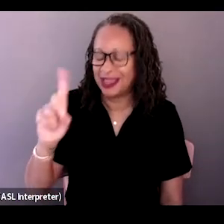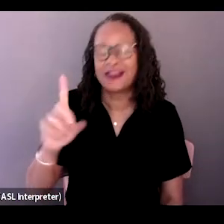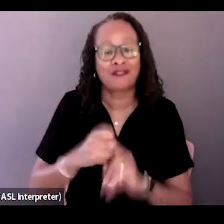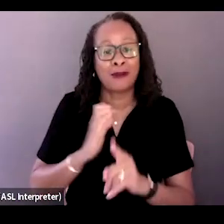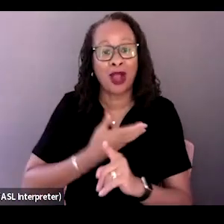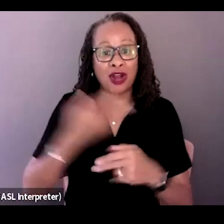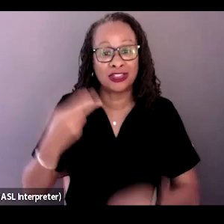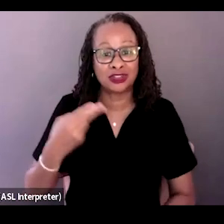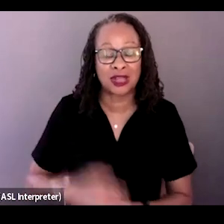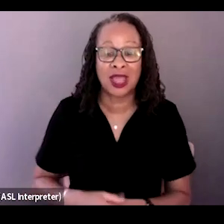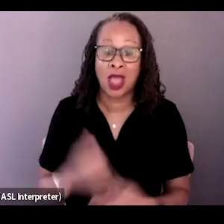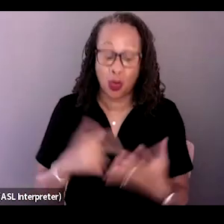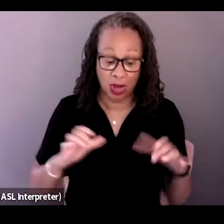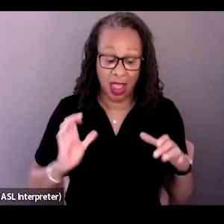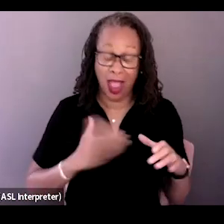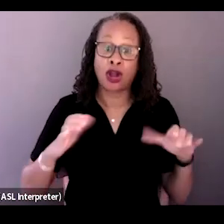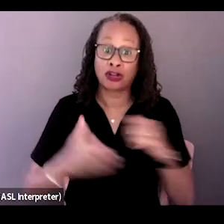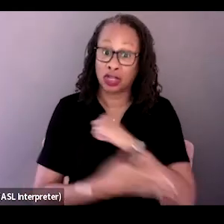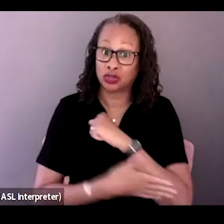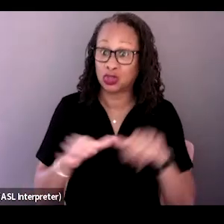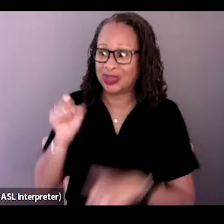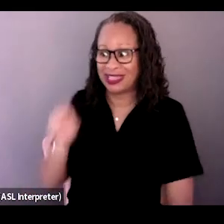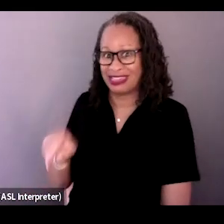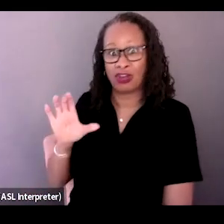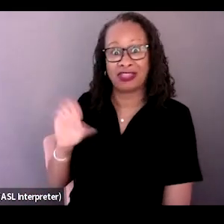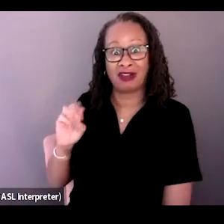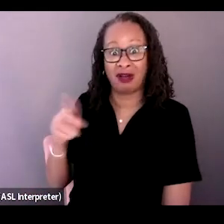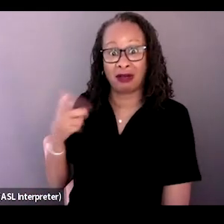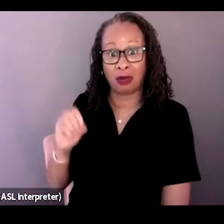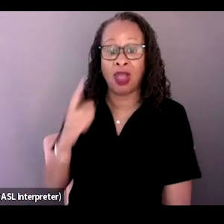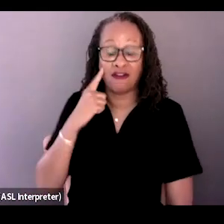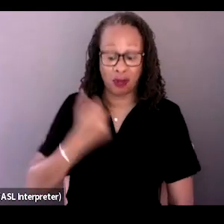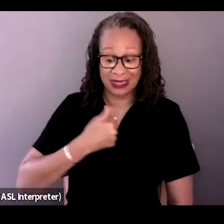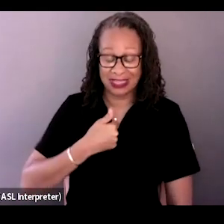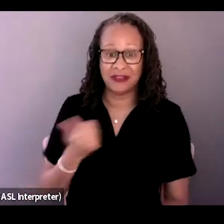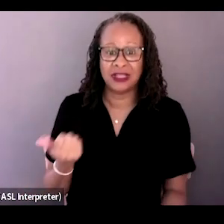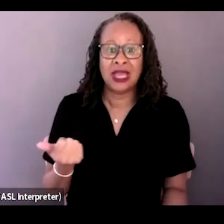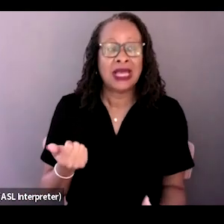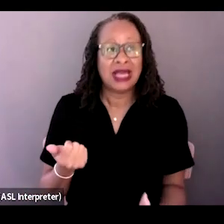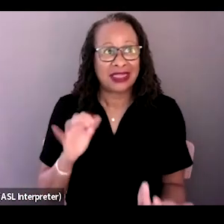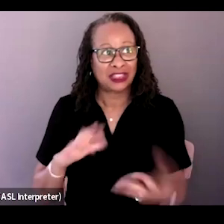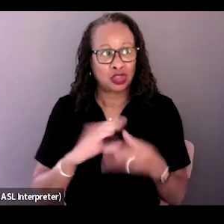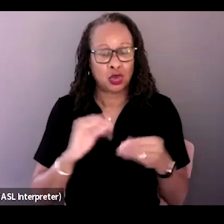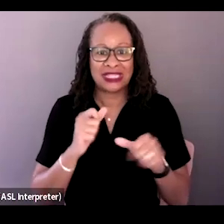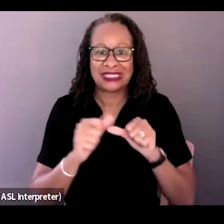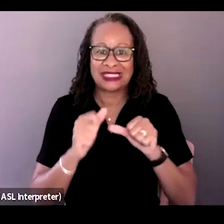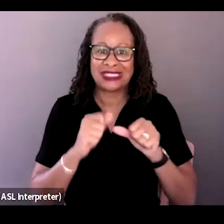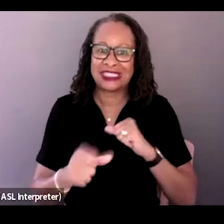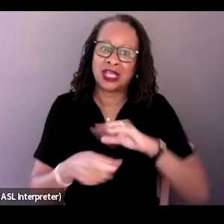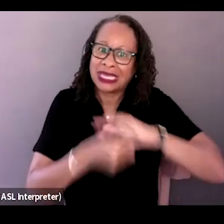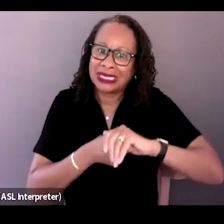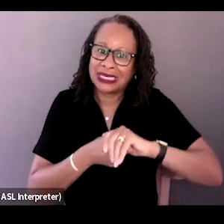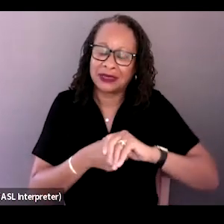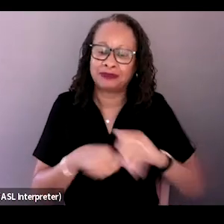sort of committing in the Congo. And for me, it's a story that still is sort of wiped under the carpet, right? We have Leopold II